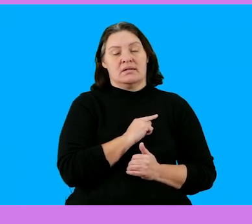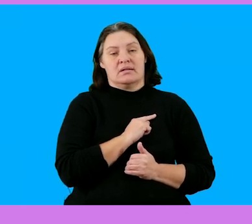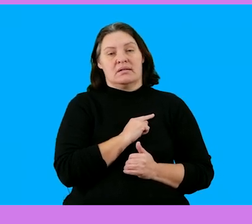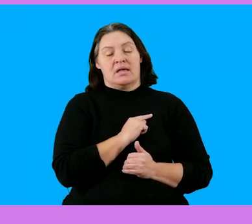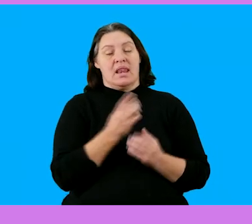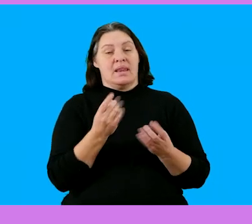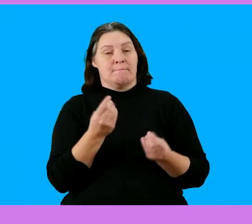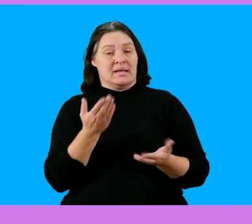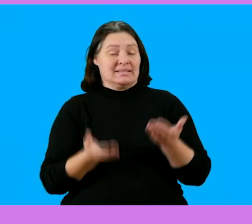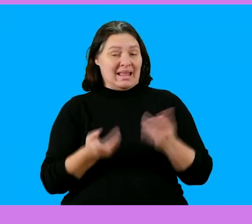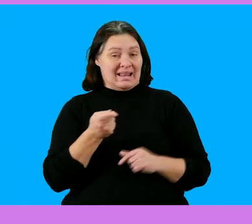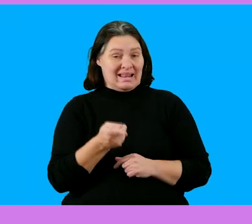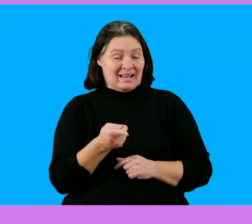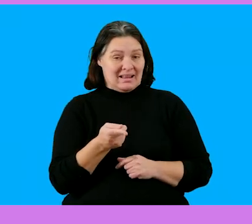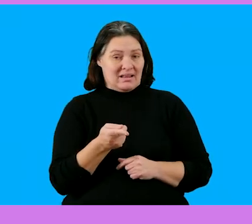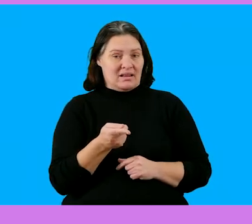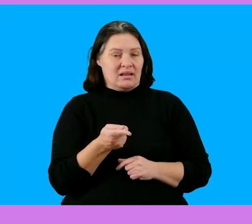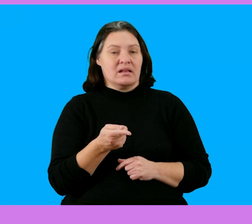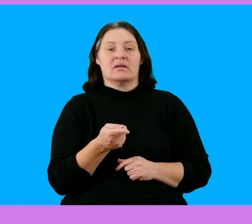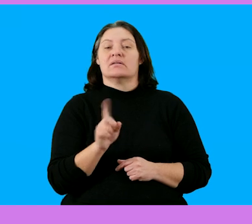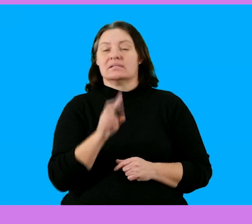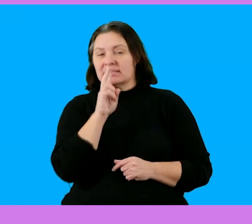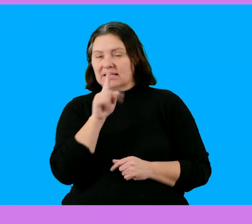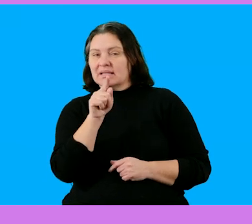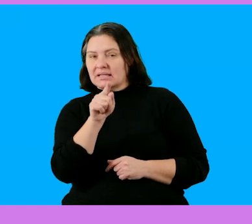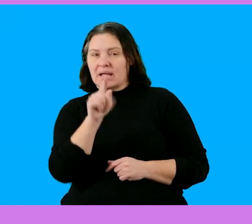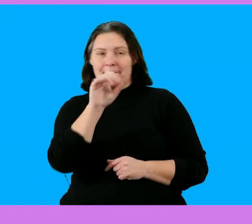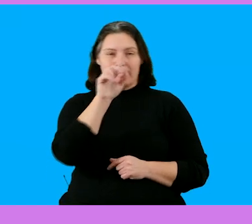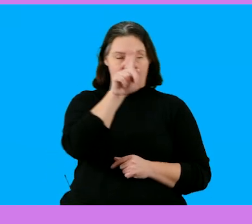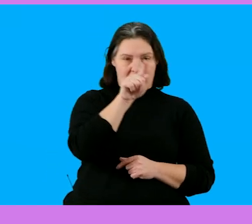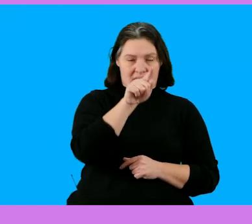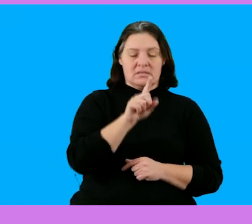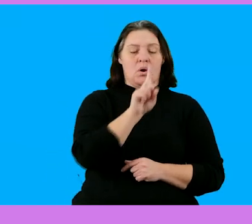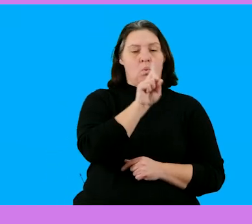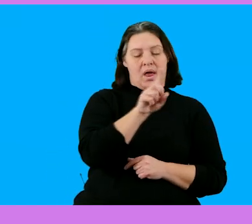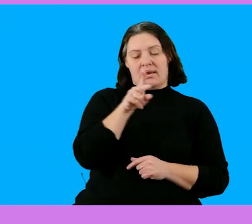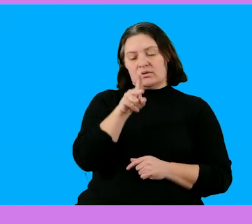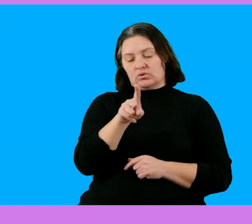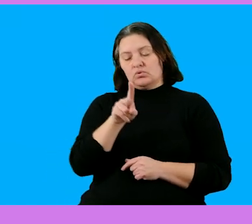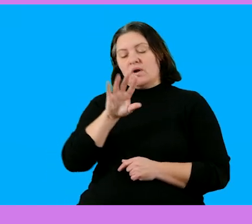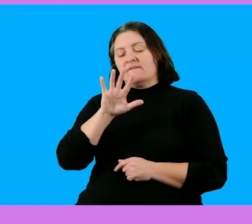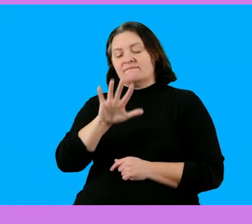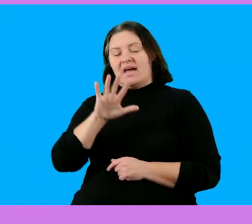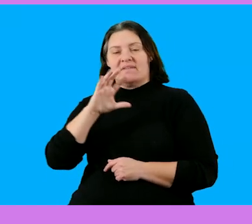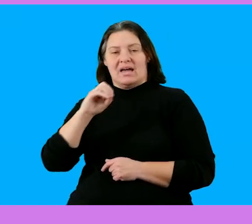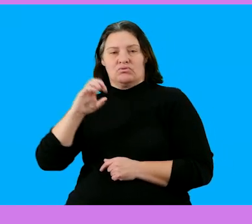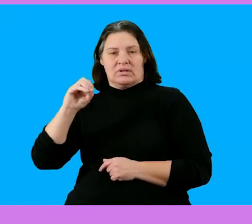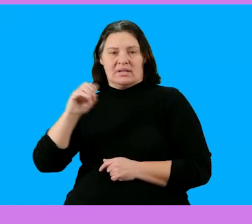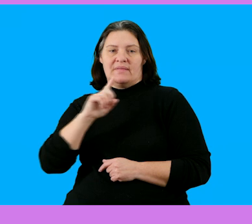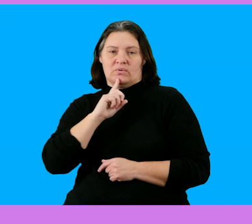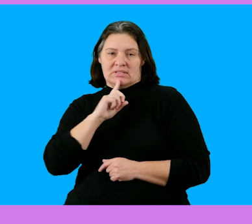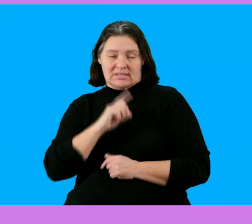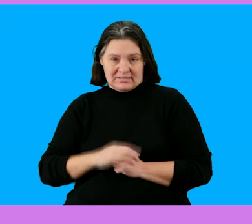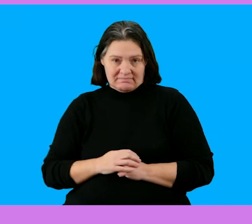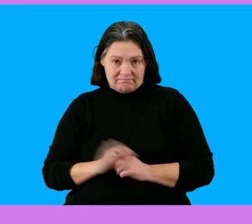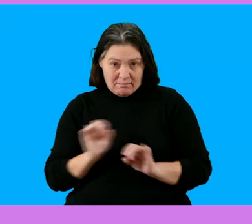the number scale, in this case, that's equivalent to what I see there in the bar scale is 1 is to